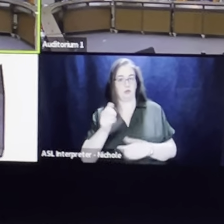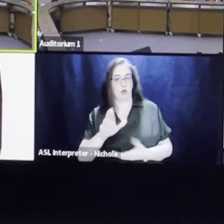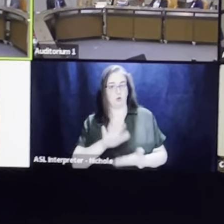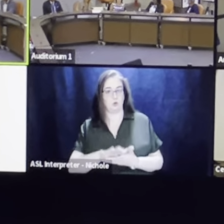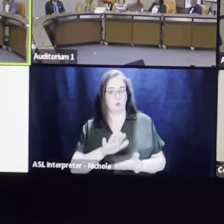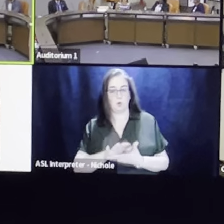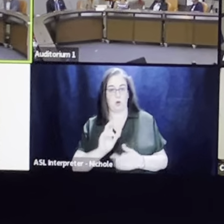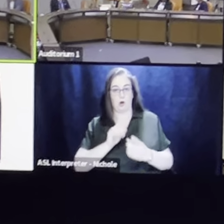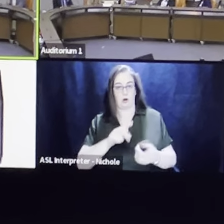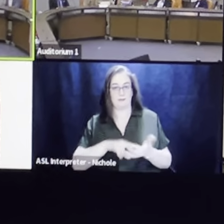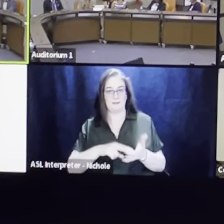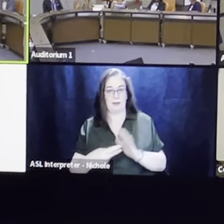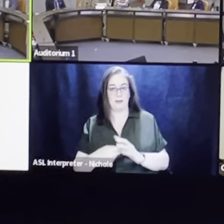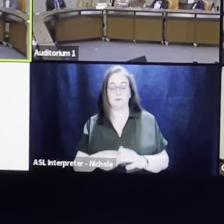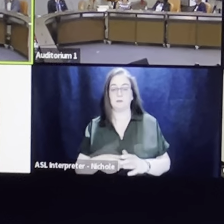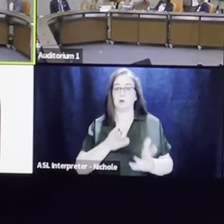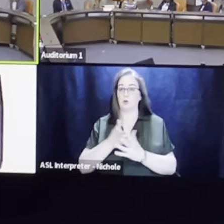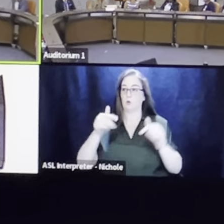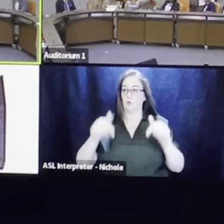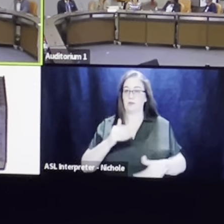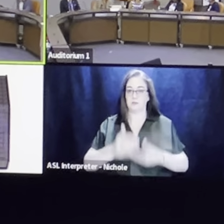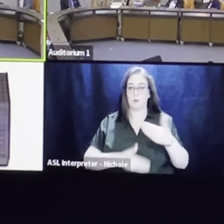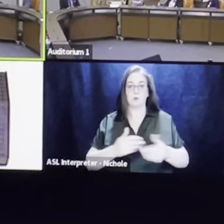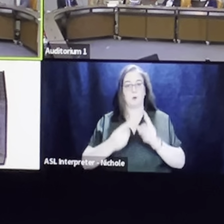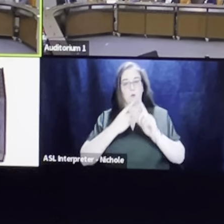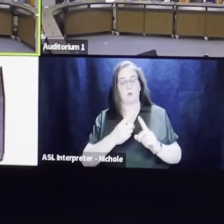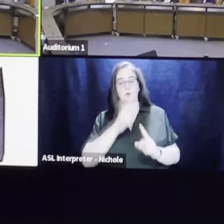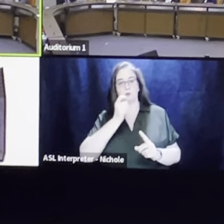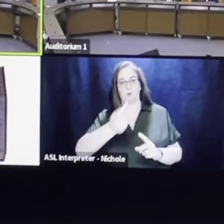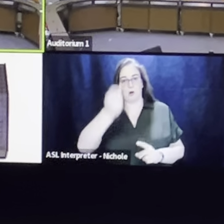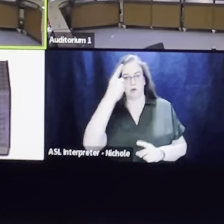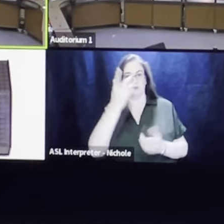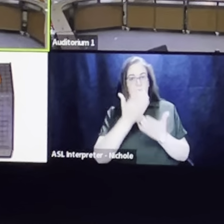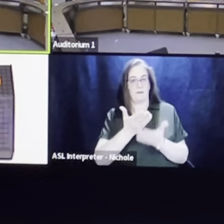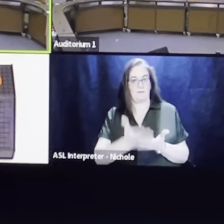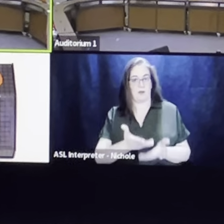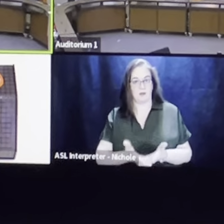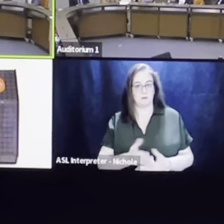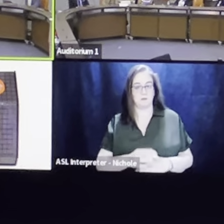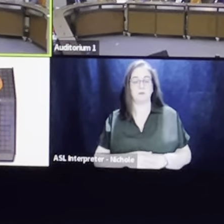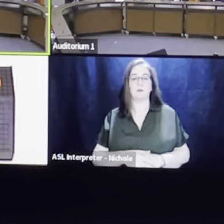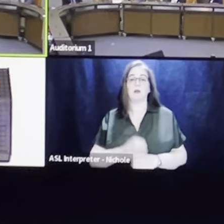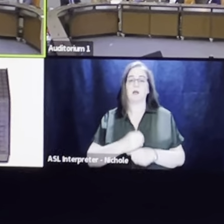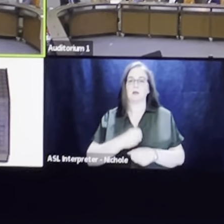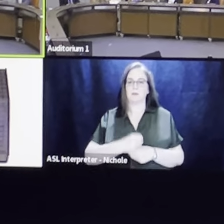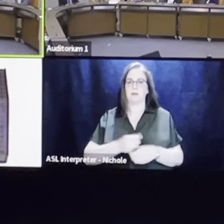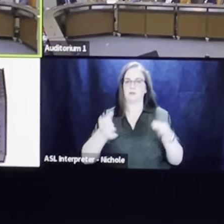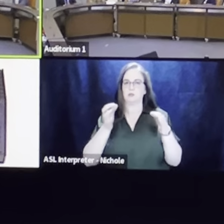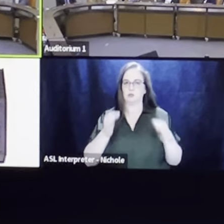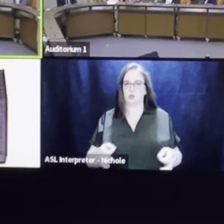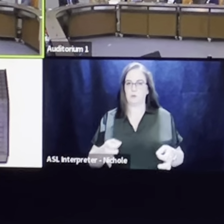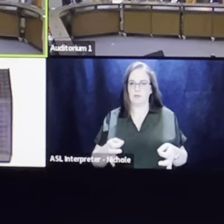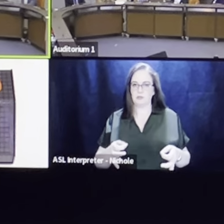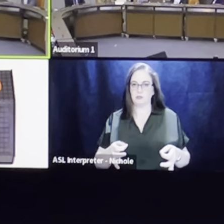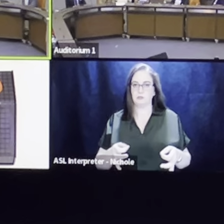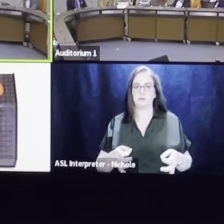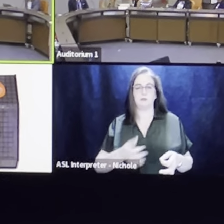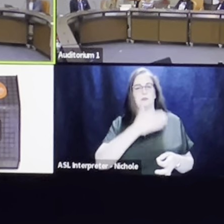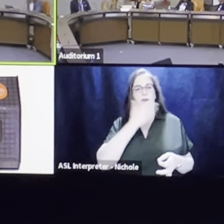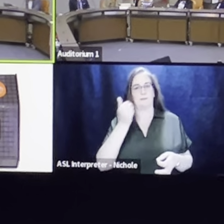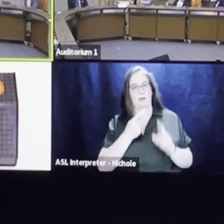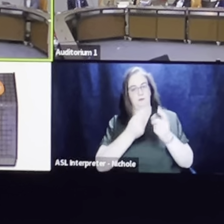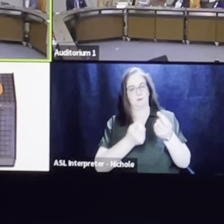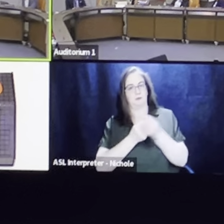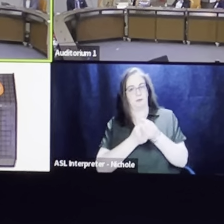our intent. Through this process, our goal is to understand the facts and make a determination in the best